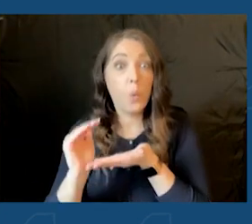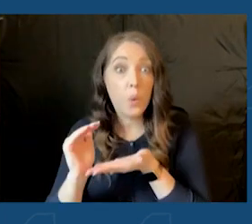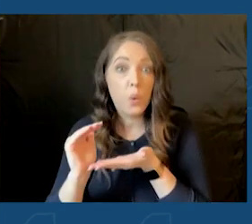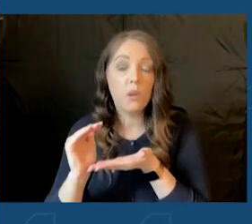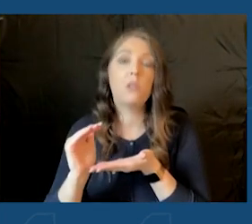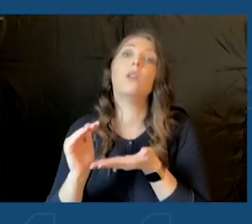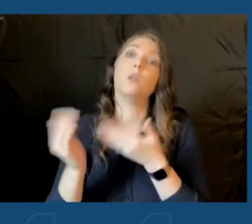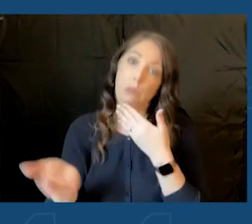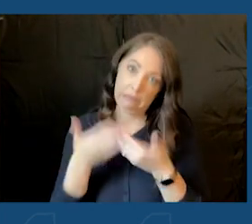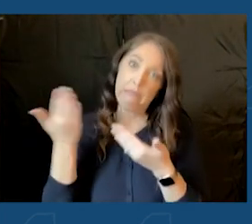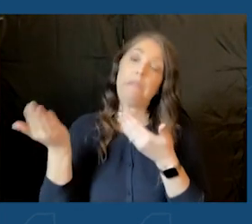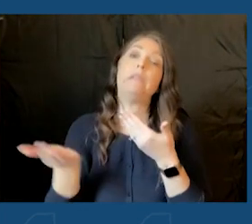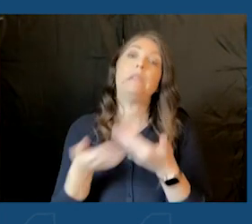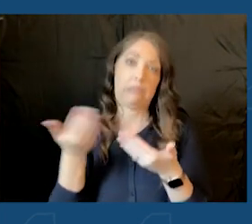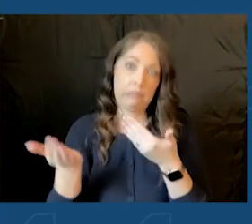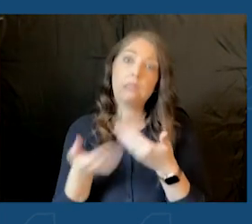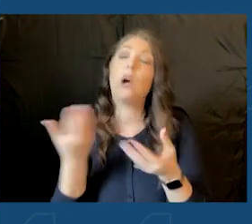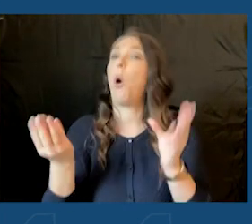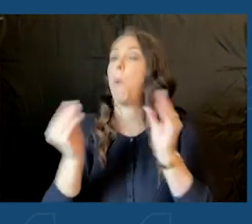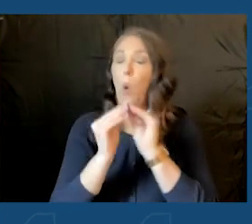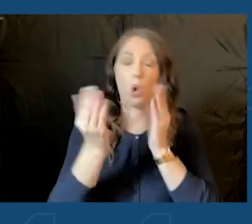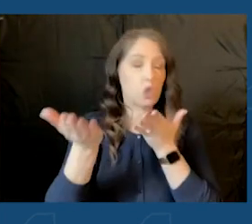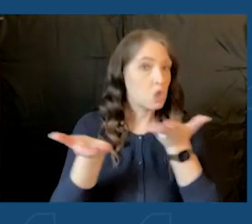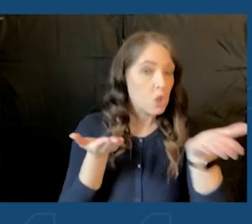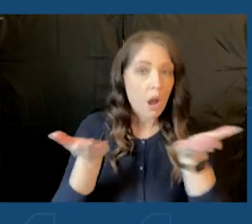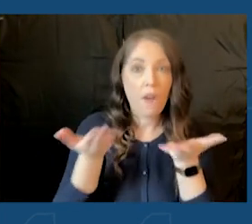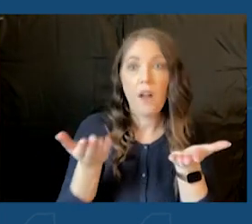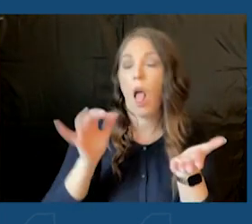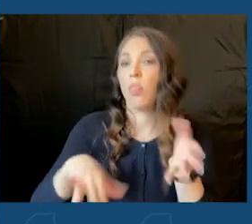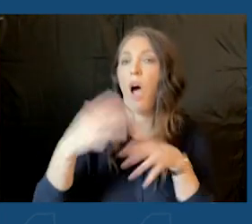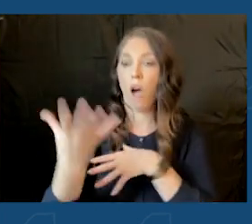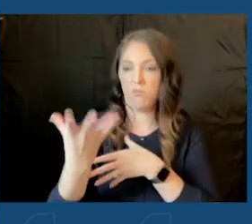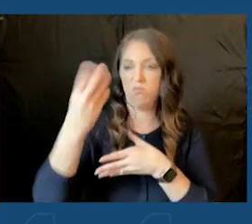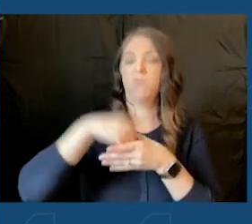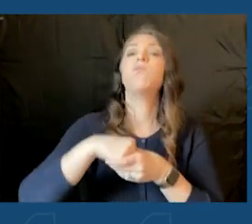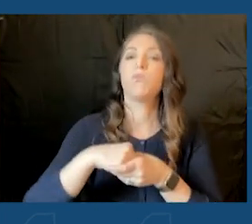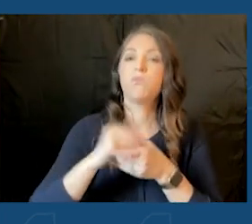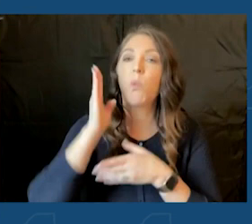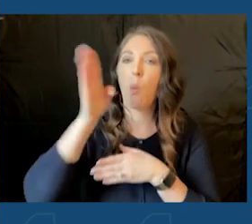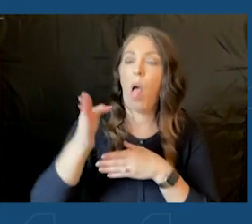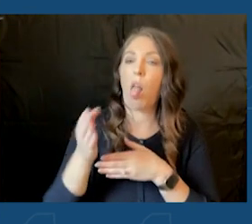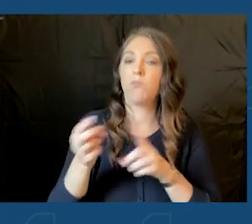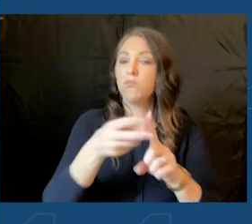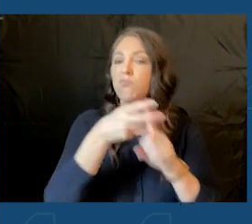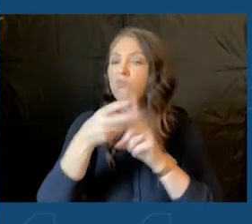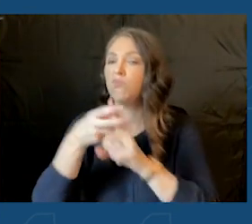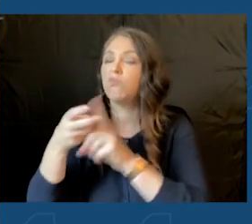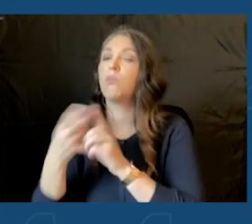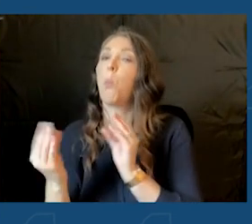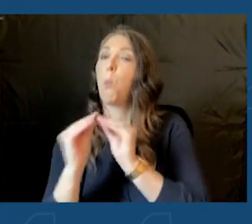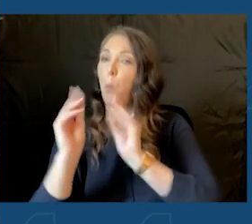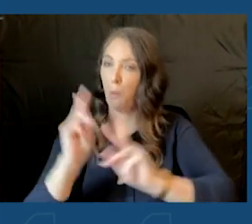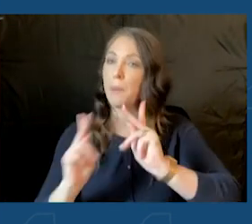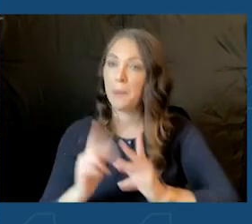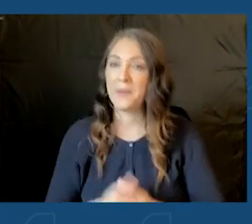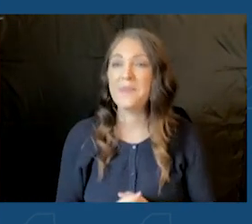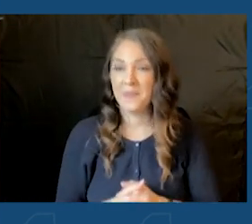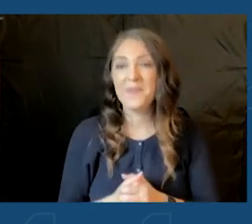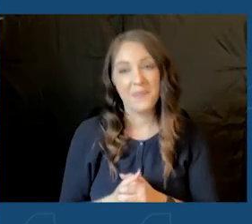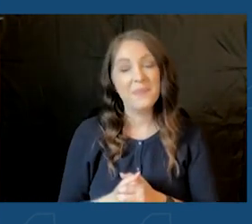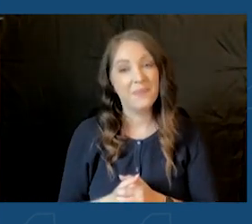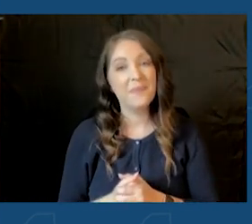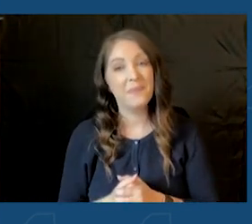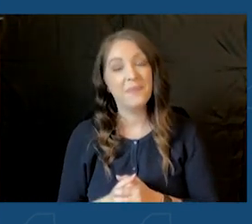convenience, more service, that's part of what we believe is going to attract people back to mass transit. Hey